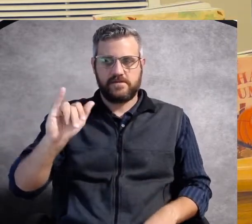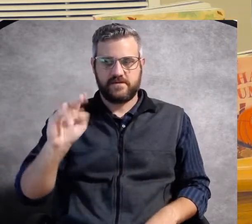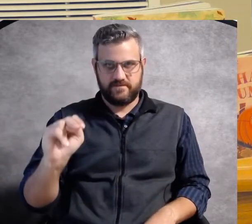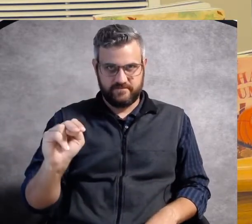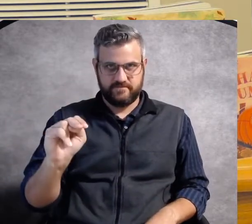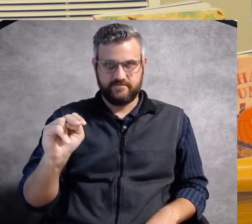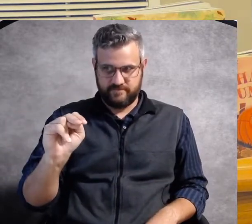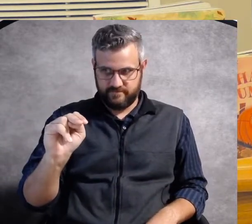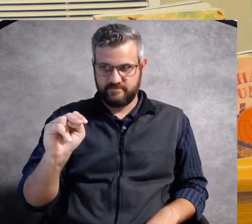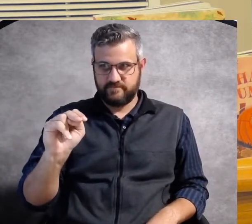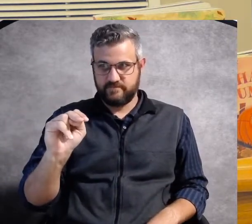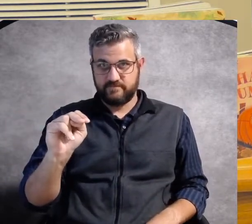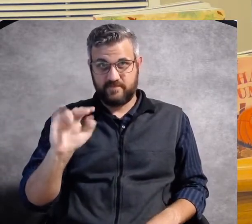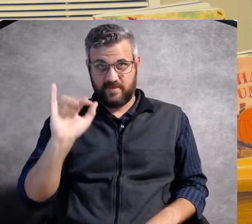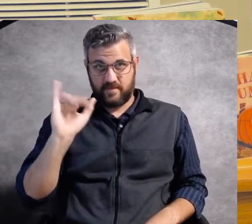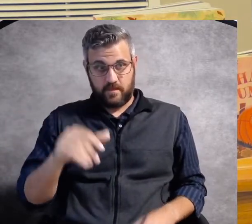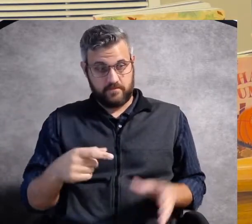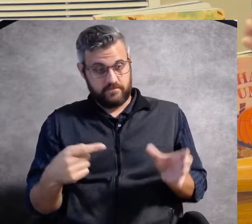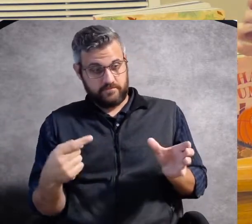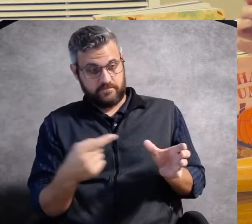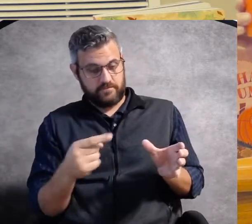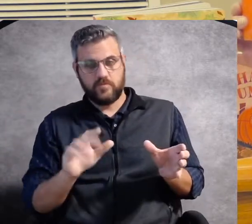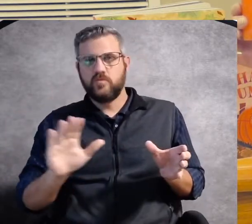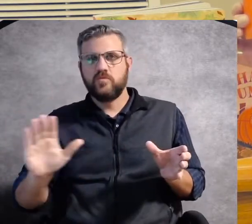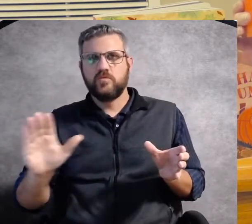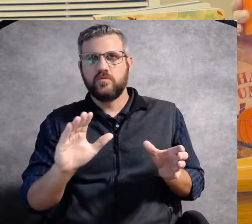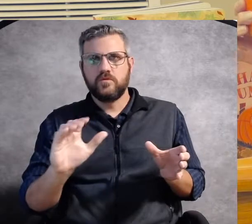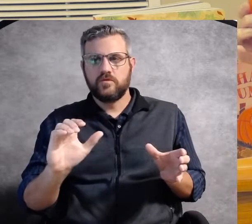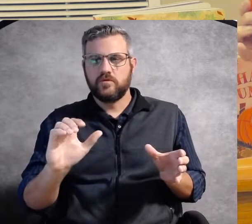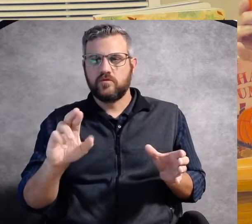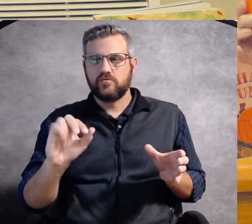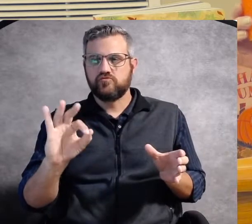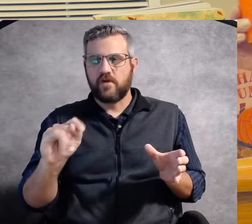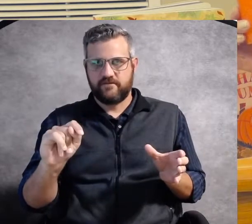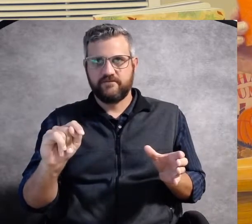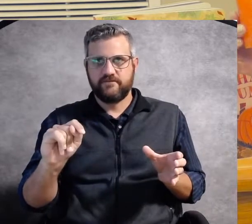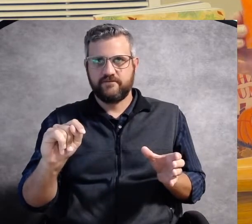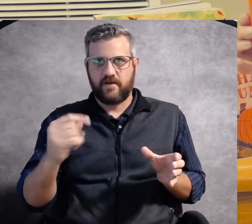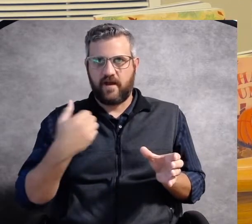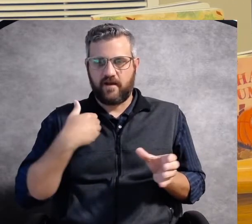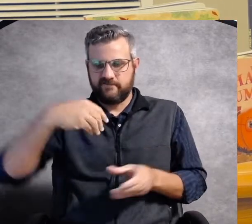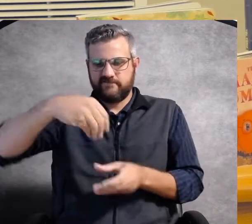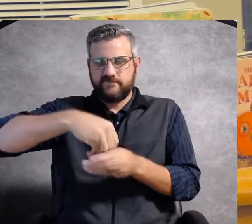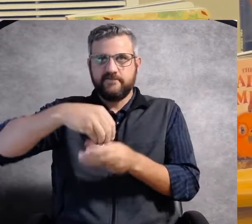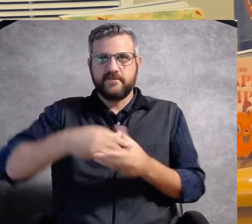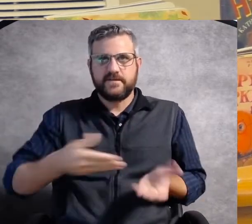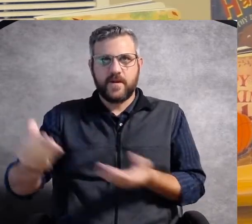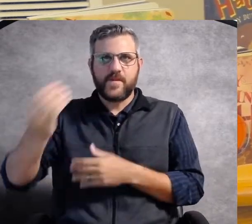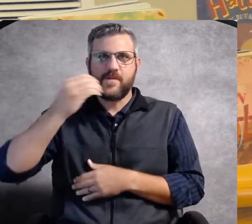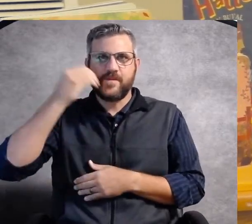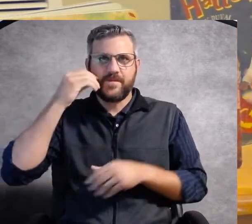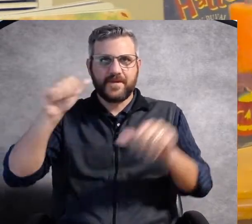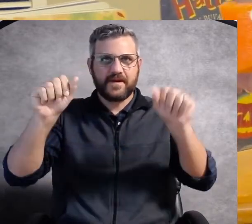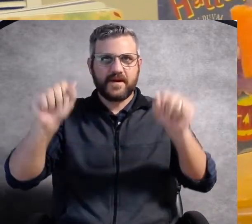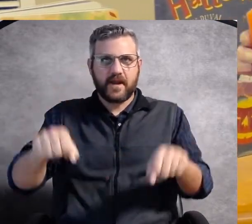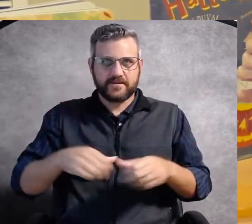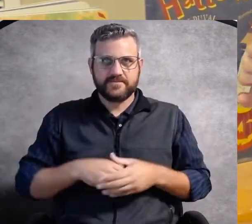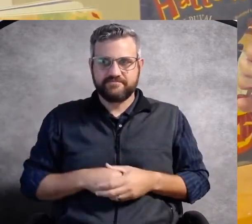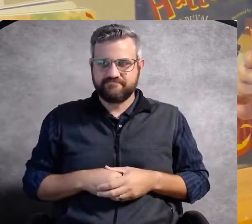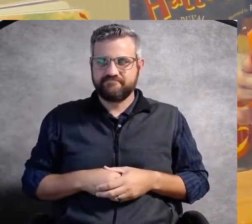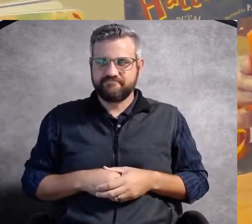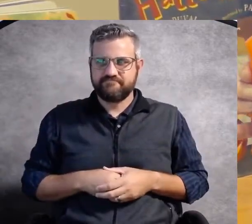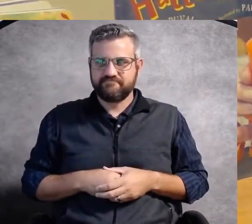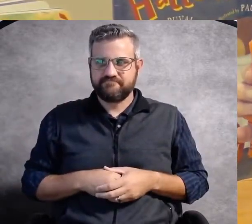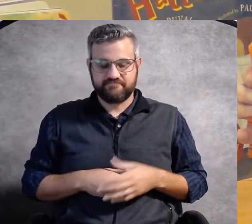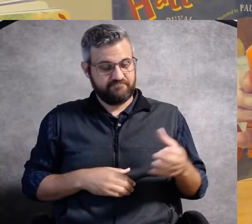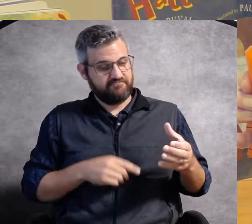pumpkins, and this is the craft that you will have in your kit to take home. This is your